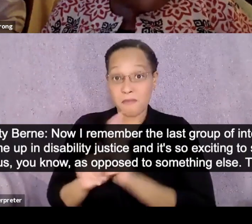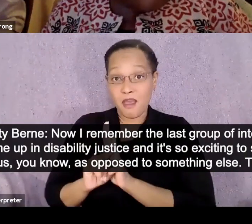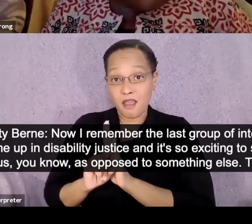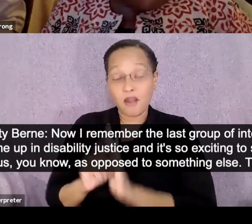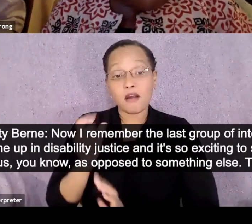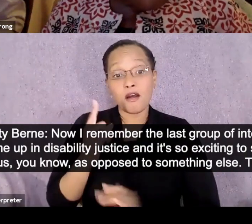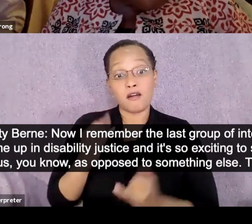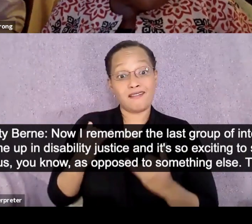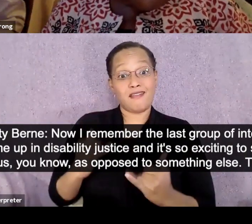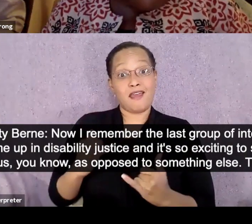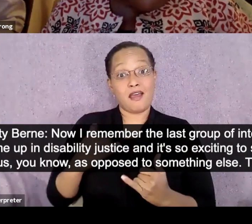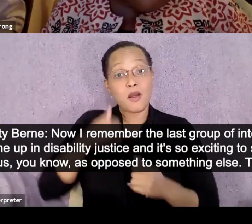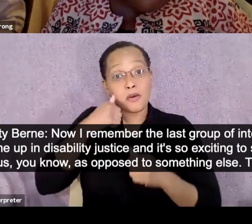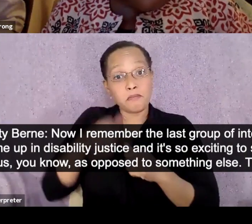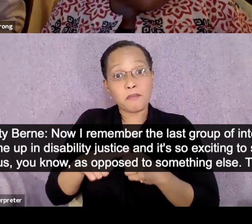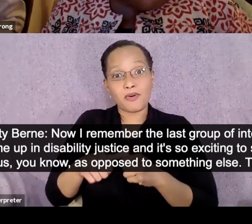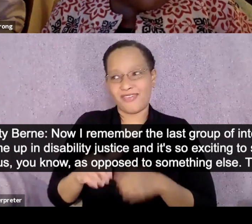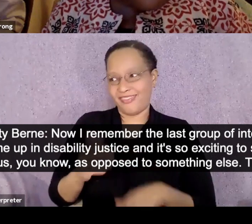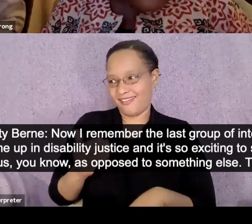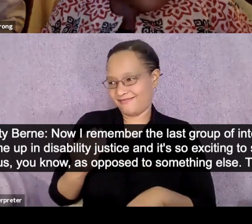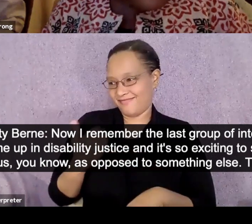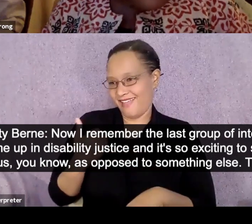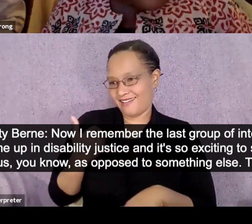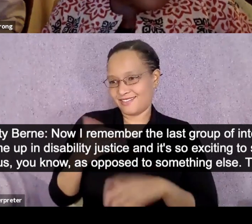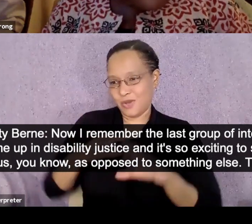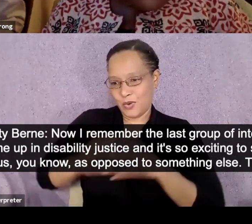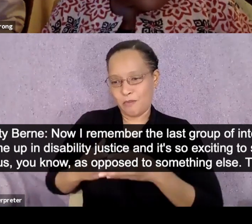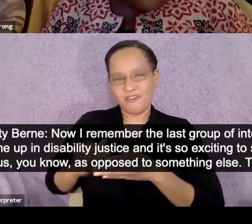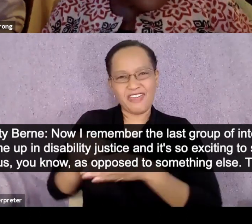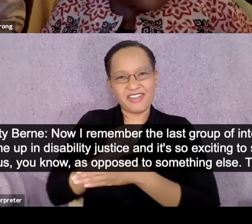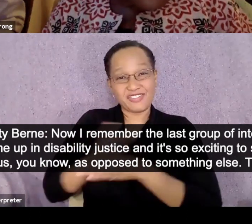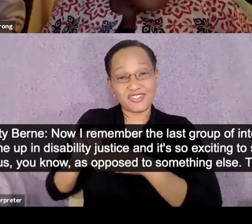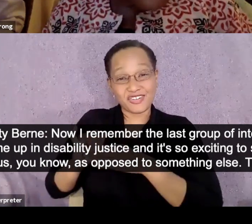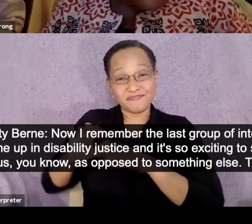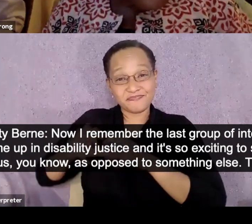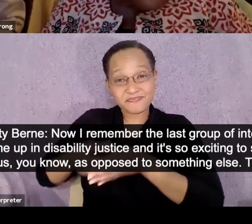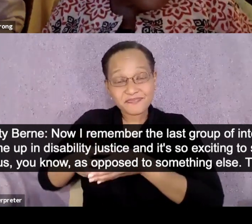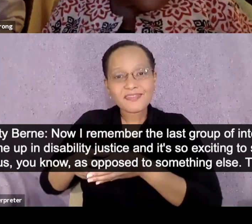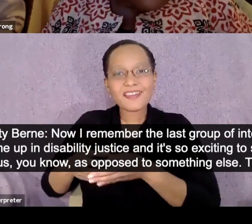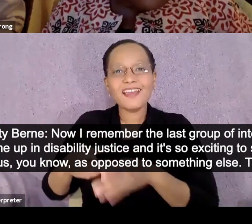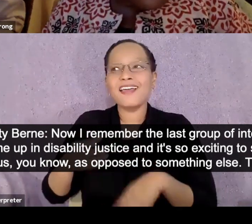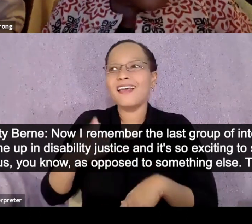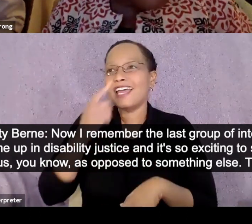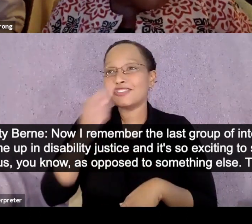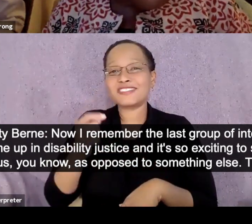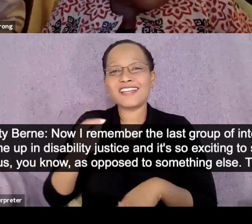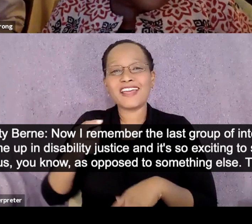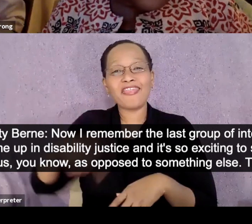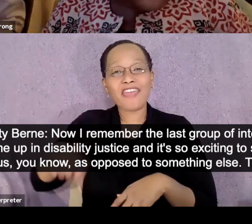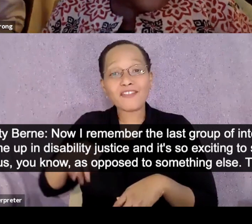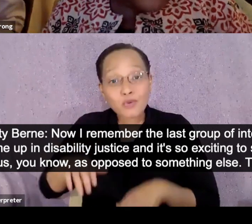now I remember the last group of interns, I was sharing this yesterday, the last group of interns had like come up in disability